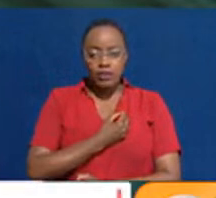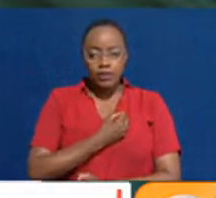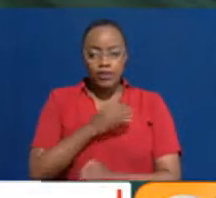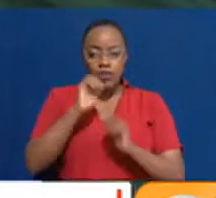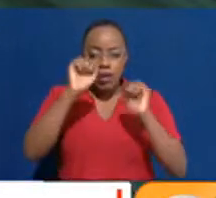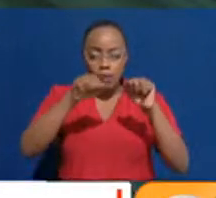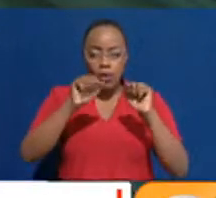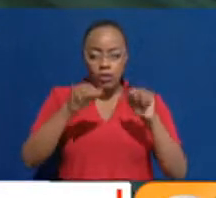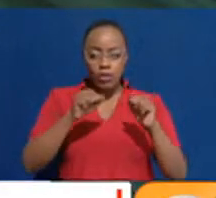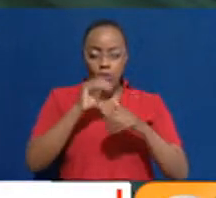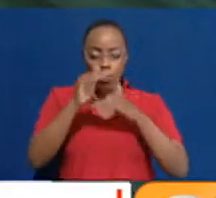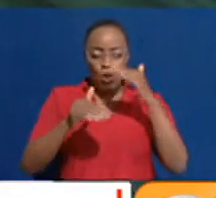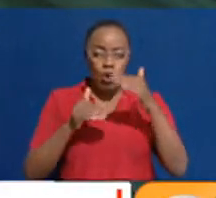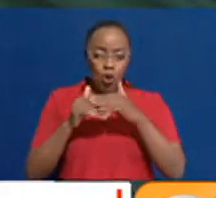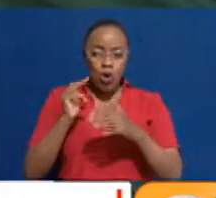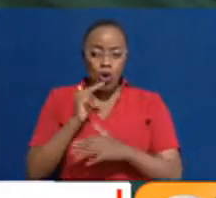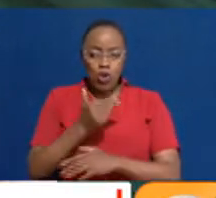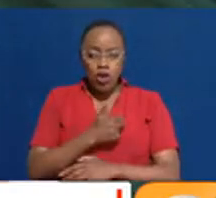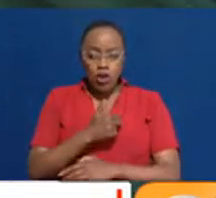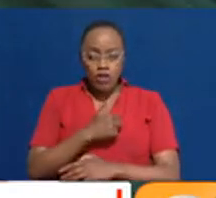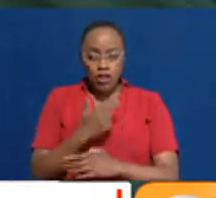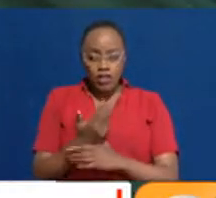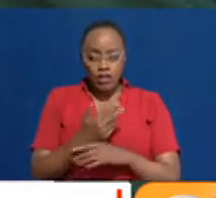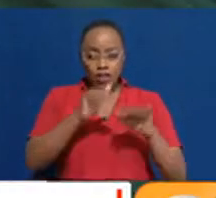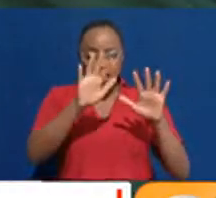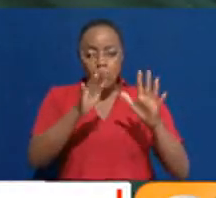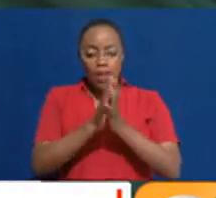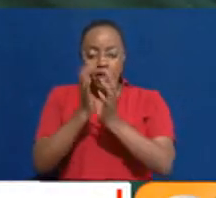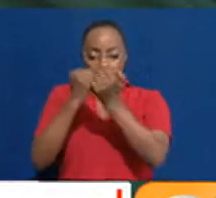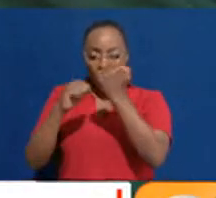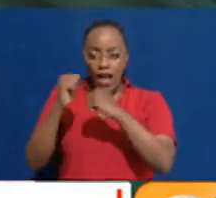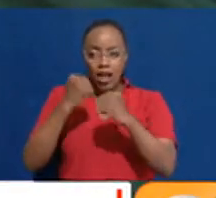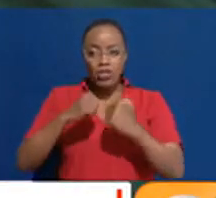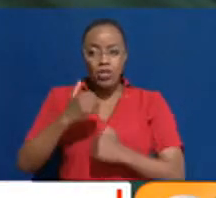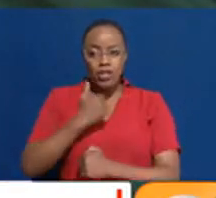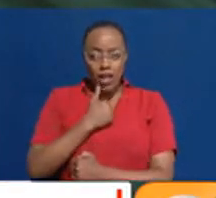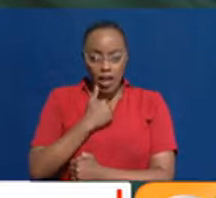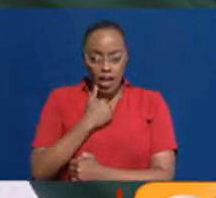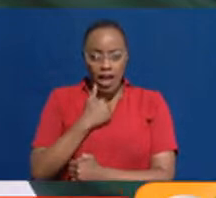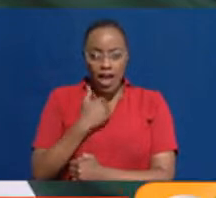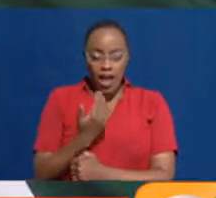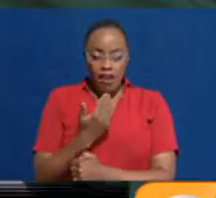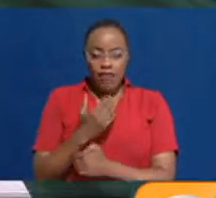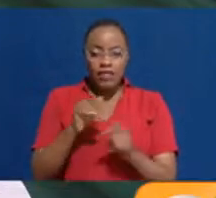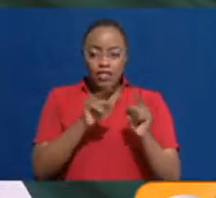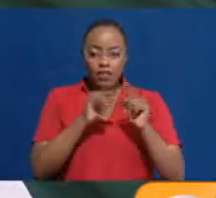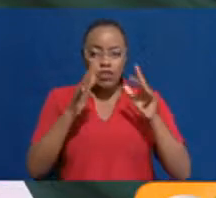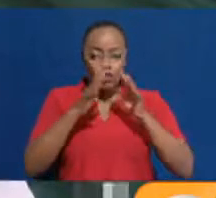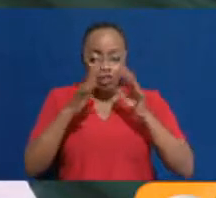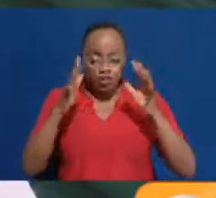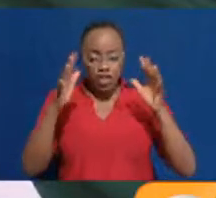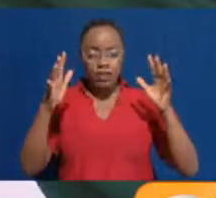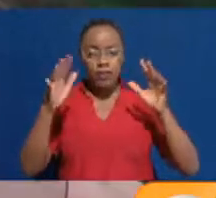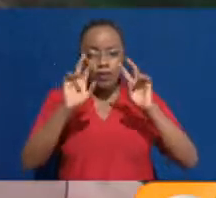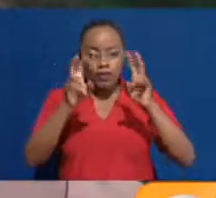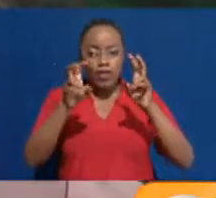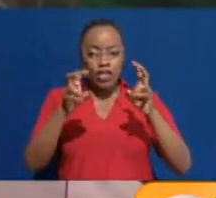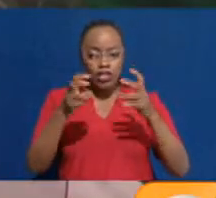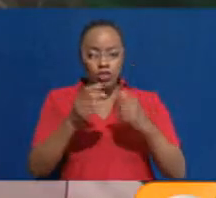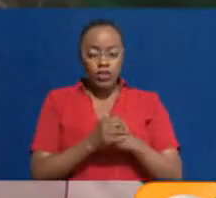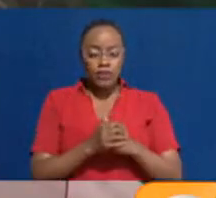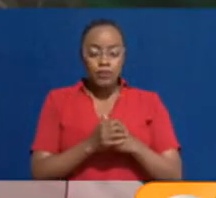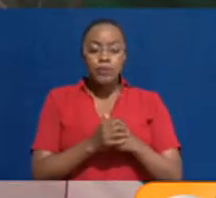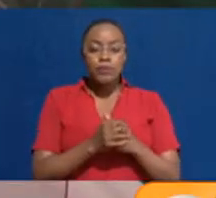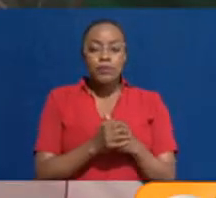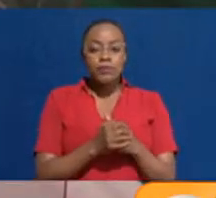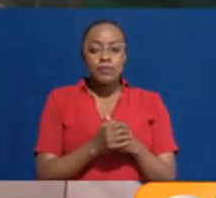Can we all of us start serious campaign and taking an action in this expansion of pollution in this country? And as